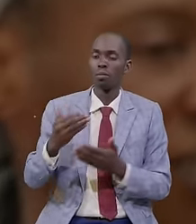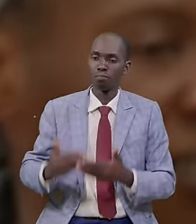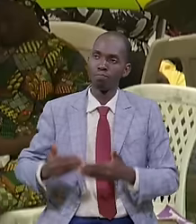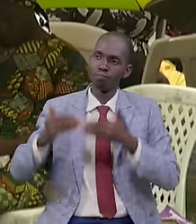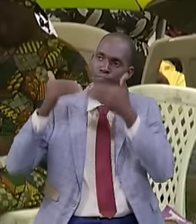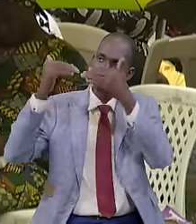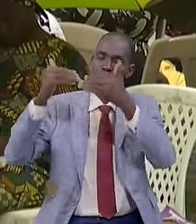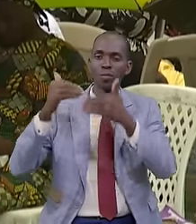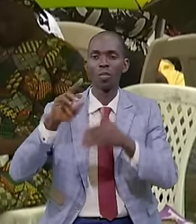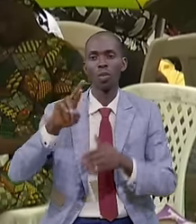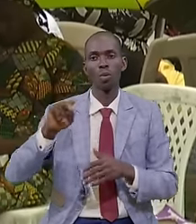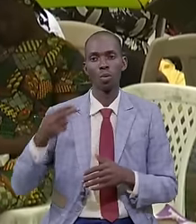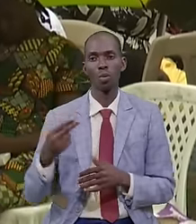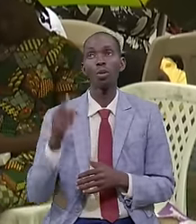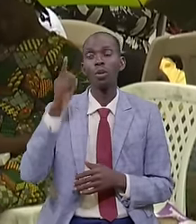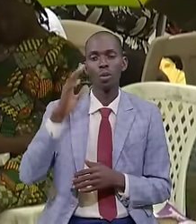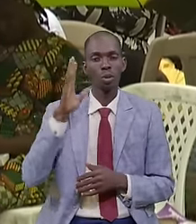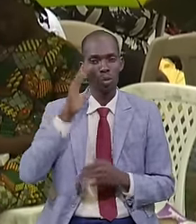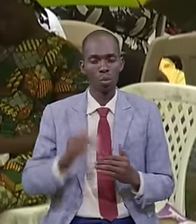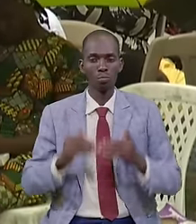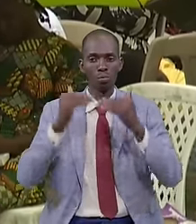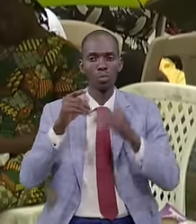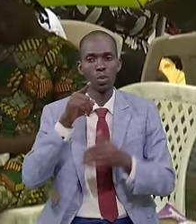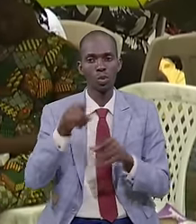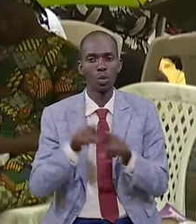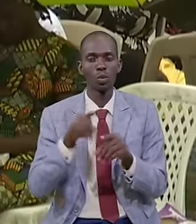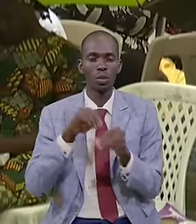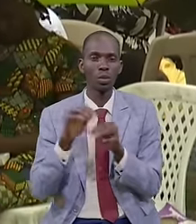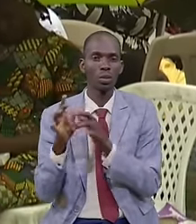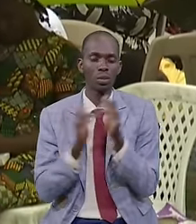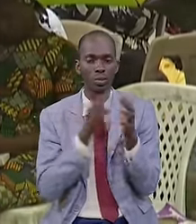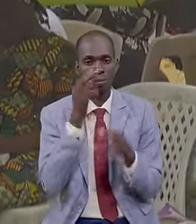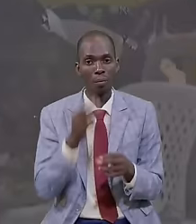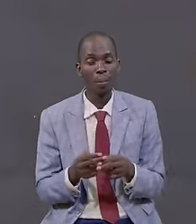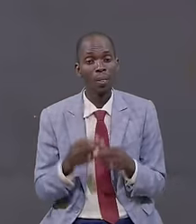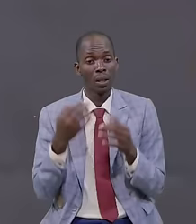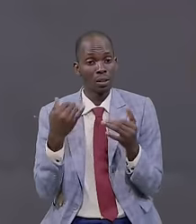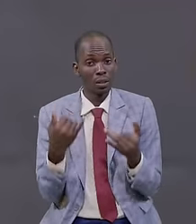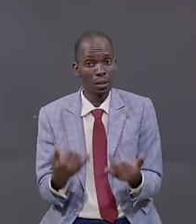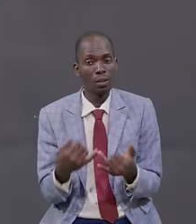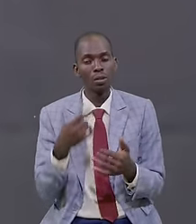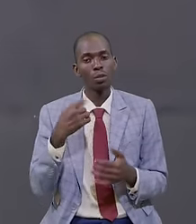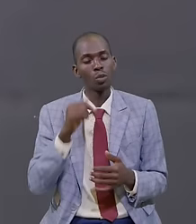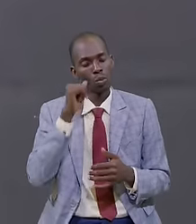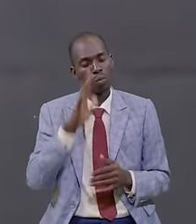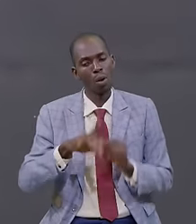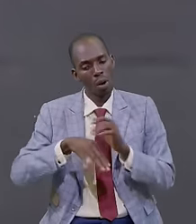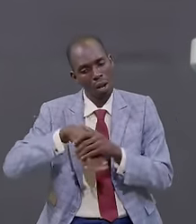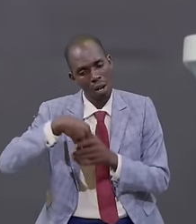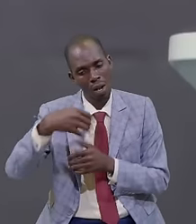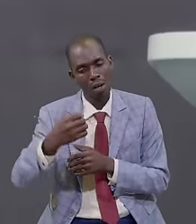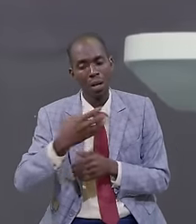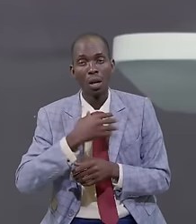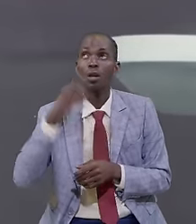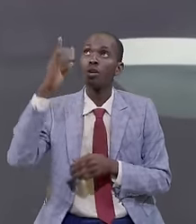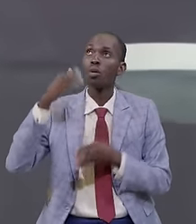And then she went, and God directed her path to the field of Boaz. And when